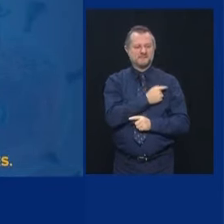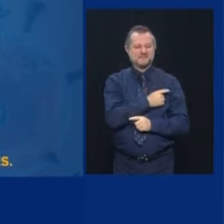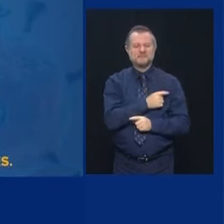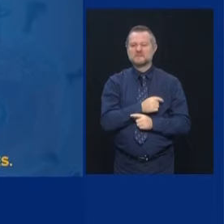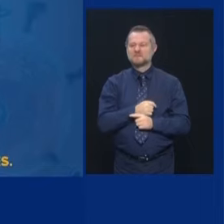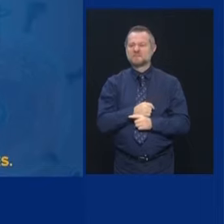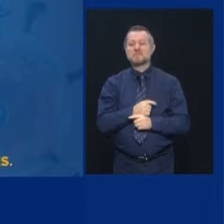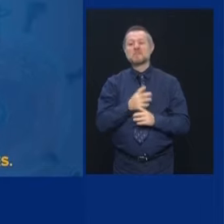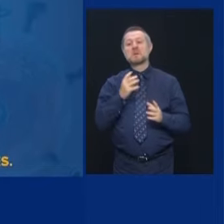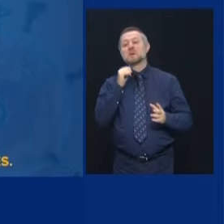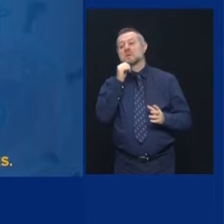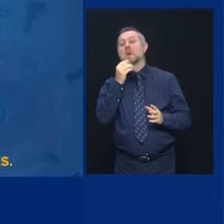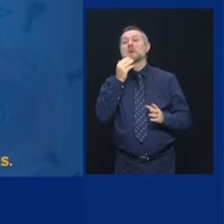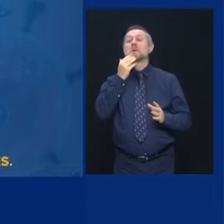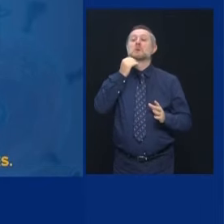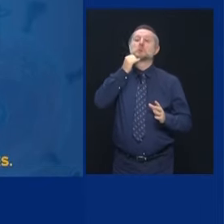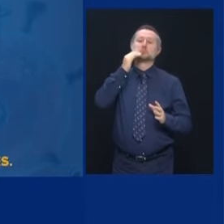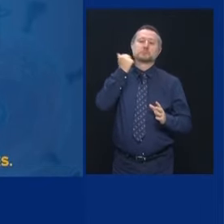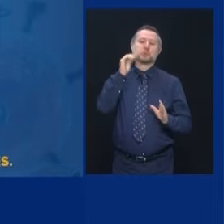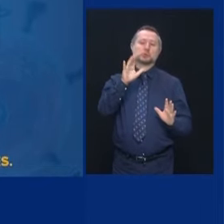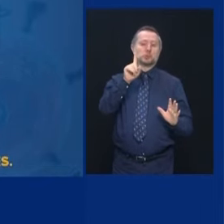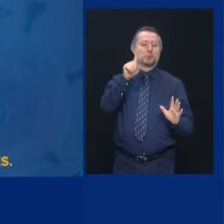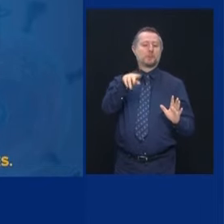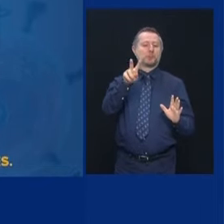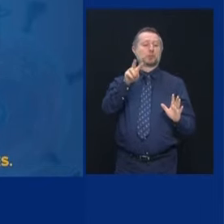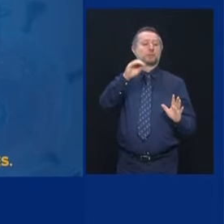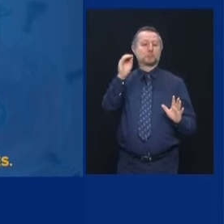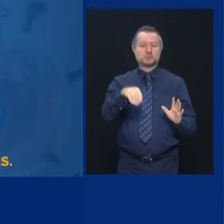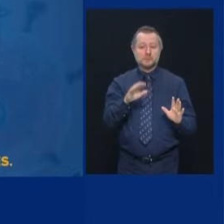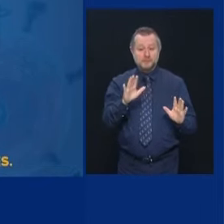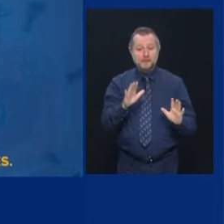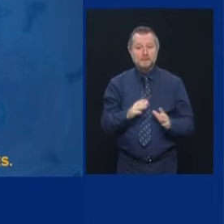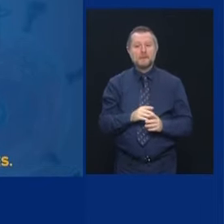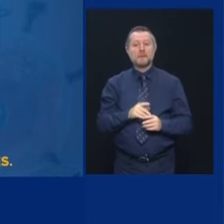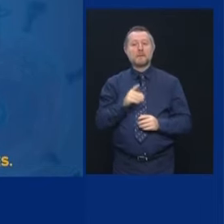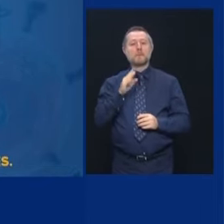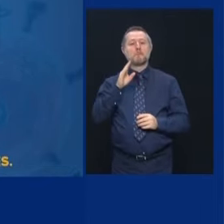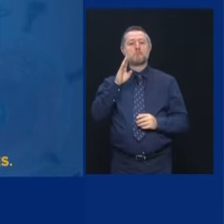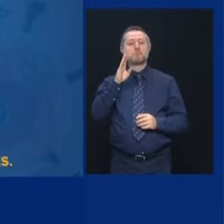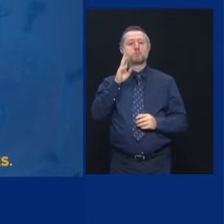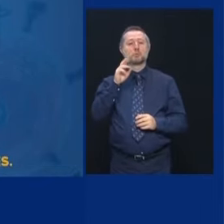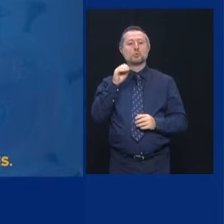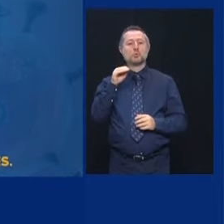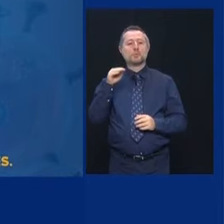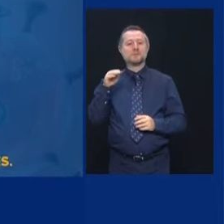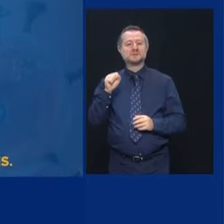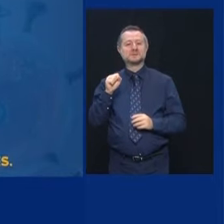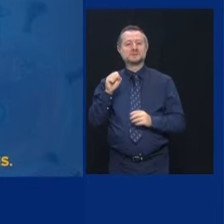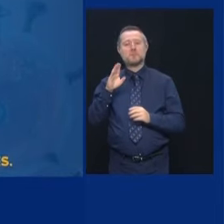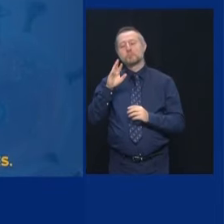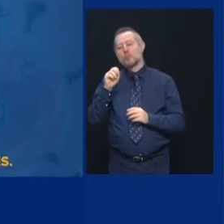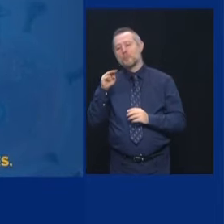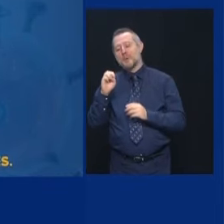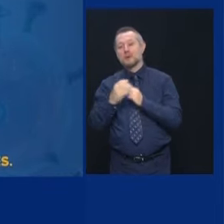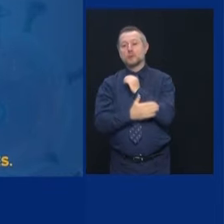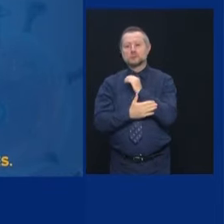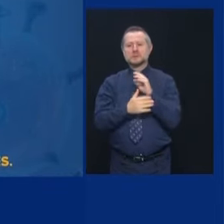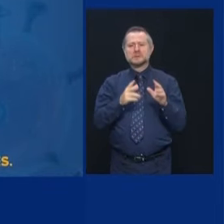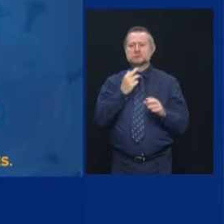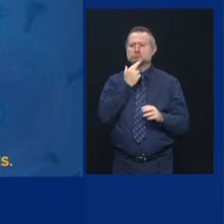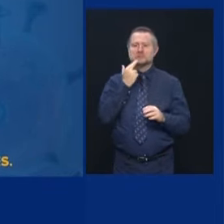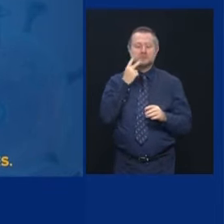Yesterday was a good day, 1.2%. Broome has a hotspot. Came out of a pub restaurant,